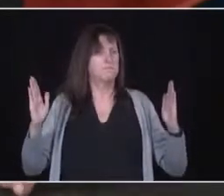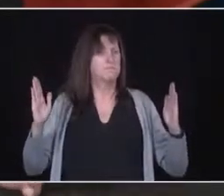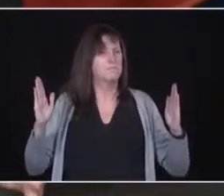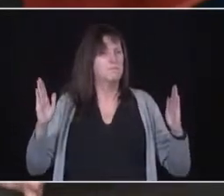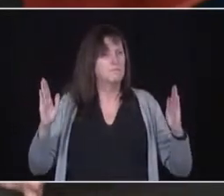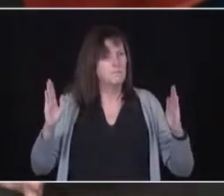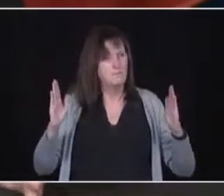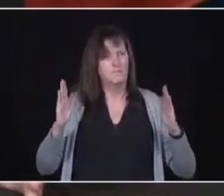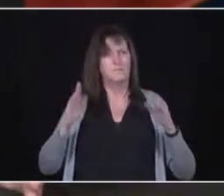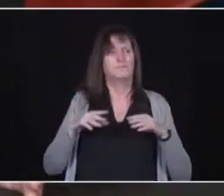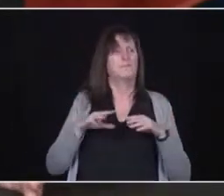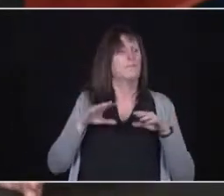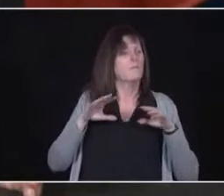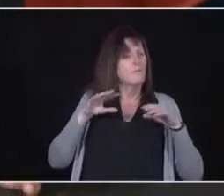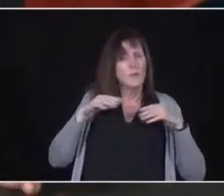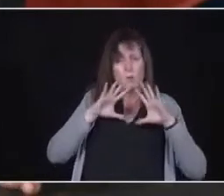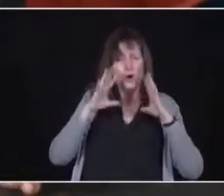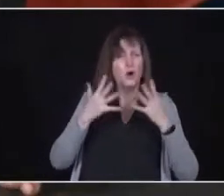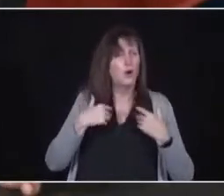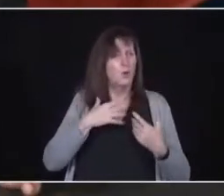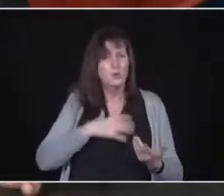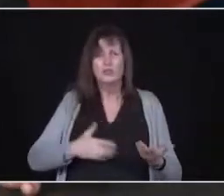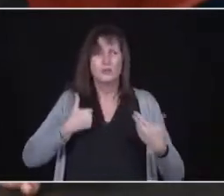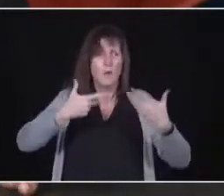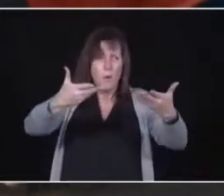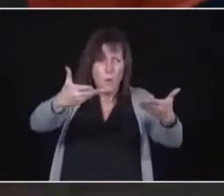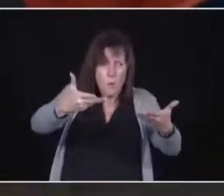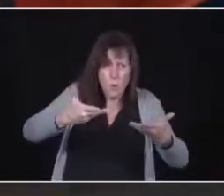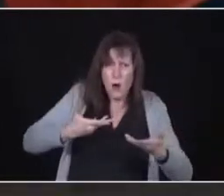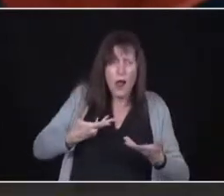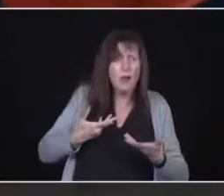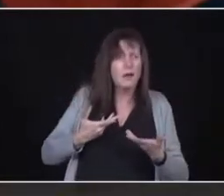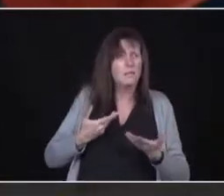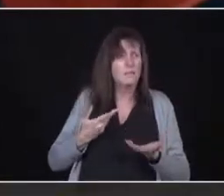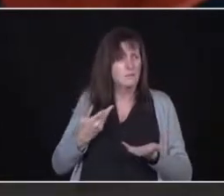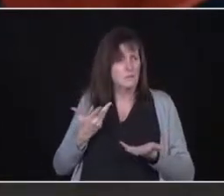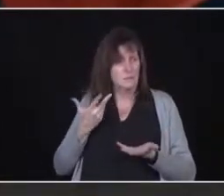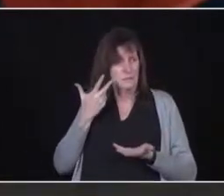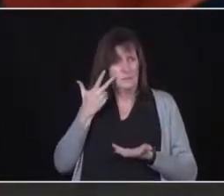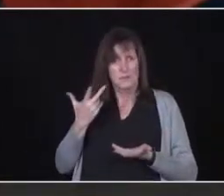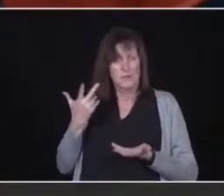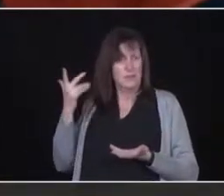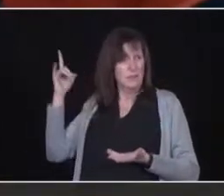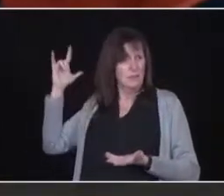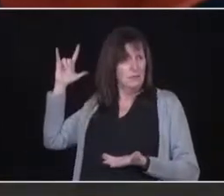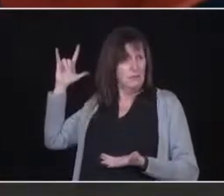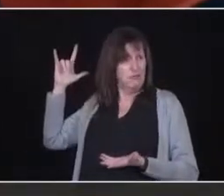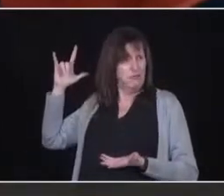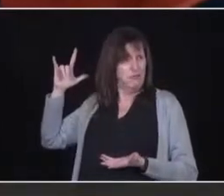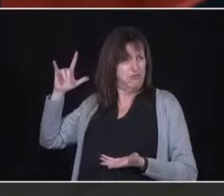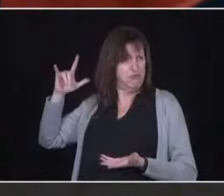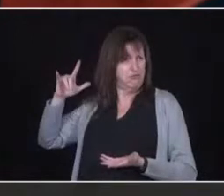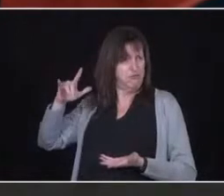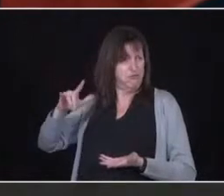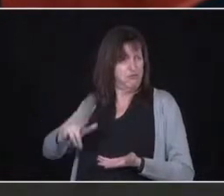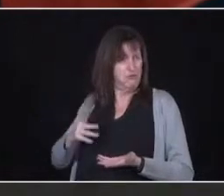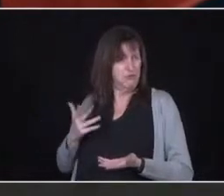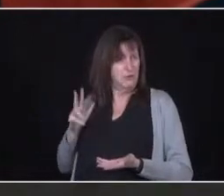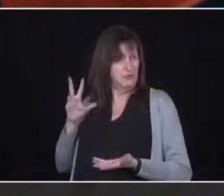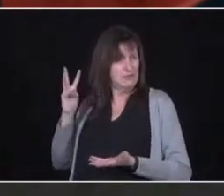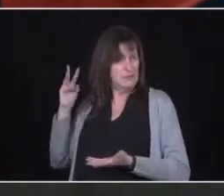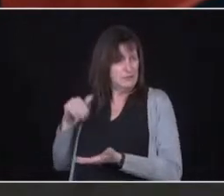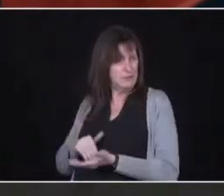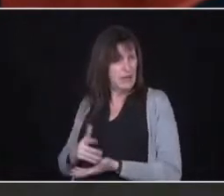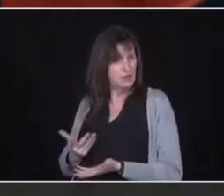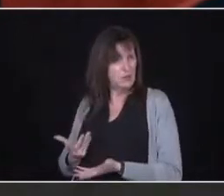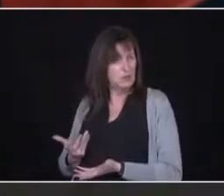36,000 people coming in, and some people, oh, it's only 1.8%. Well, let me tell you something. If we first pushed getting the testing done,